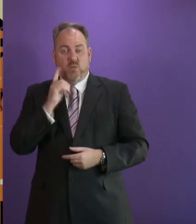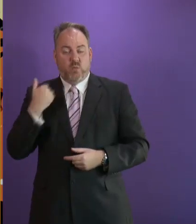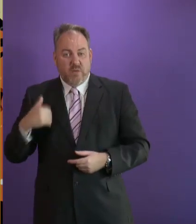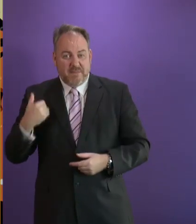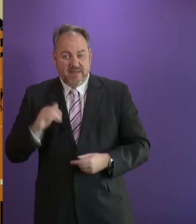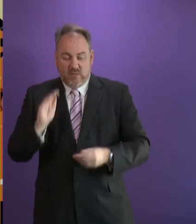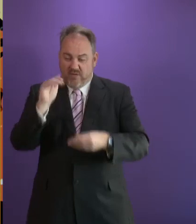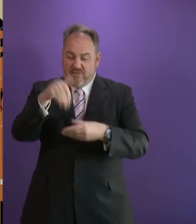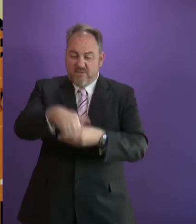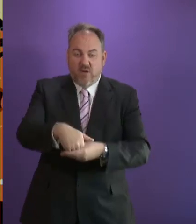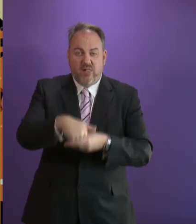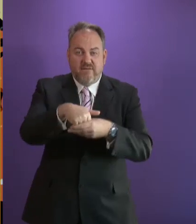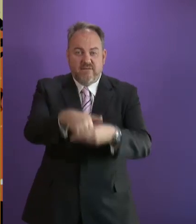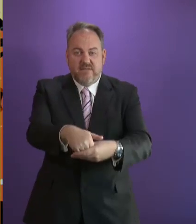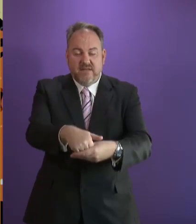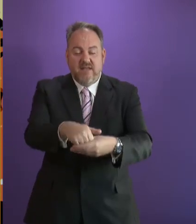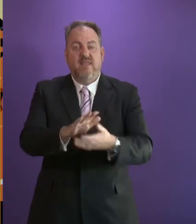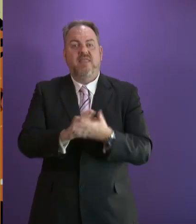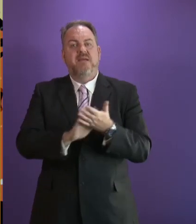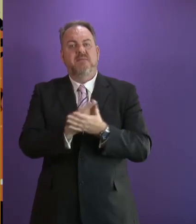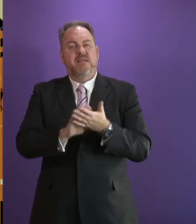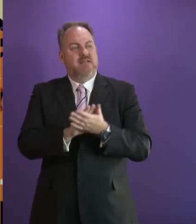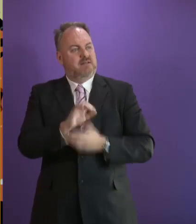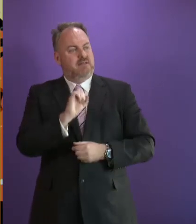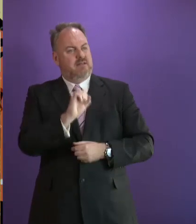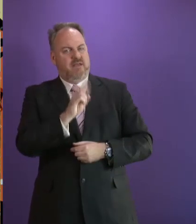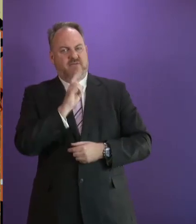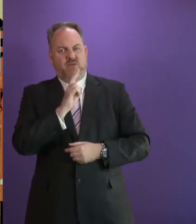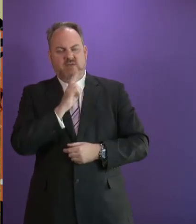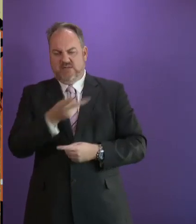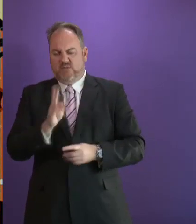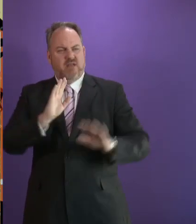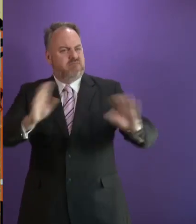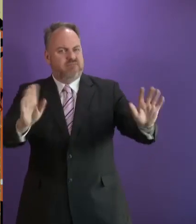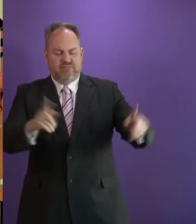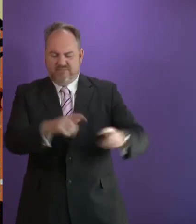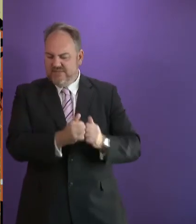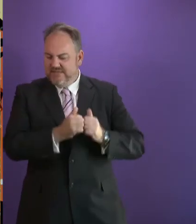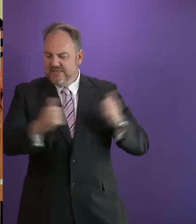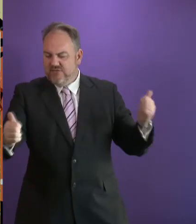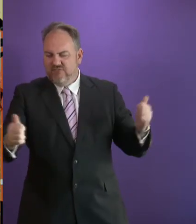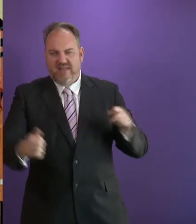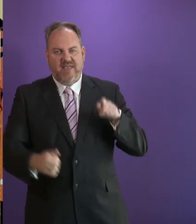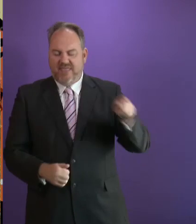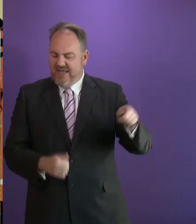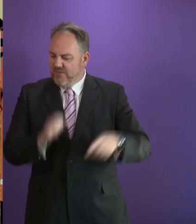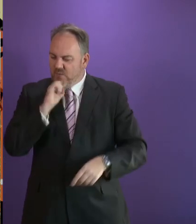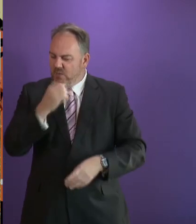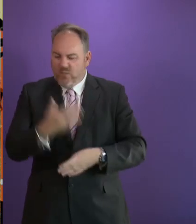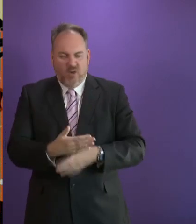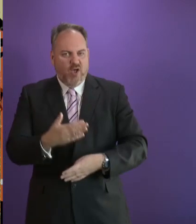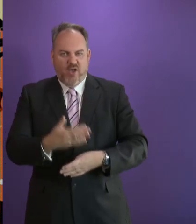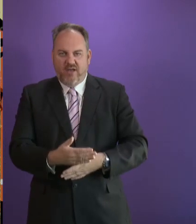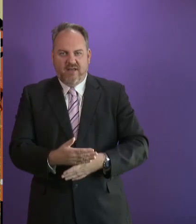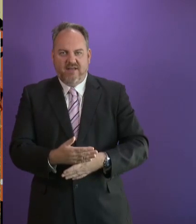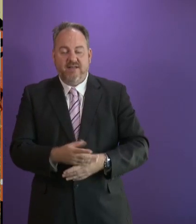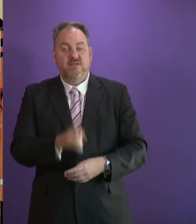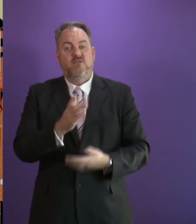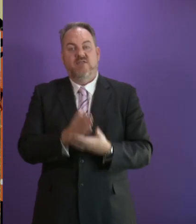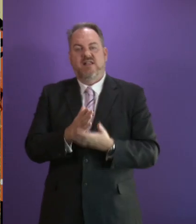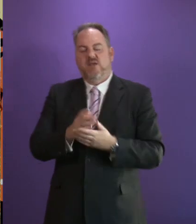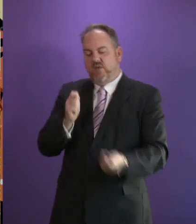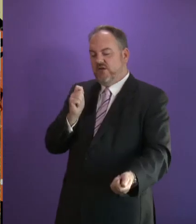politics, would that be the case? Or would there be a voice saying, that doesn't work for me, that won't work for the women I represent? So we want to change